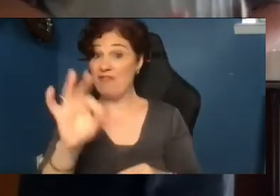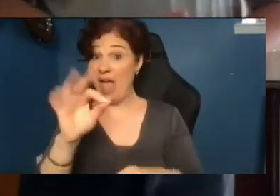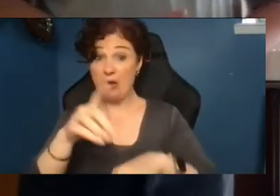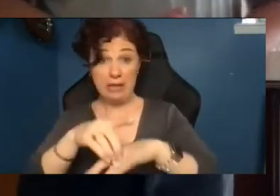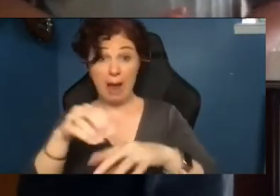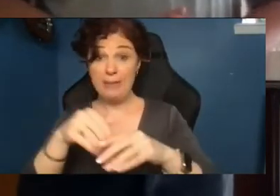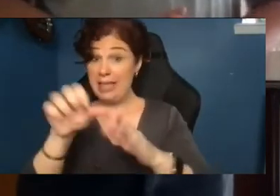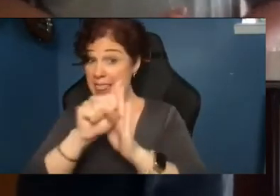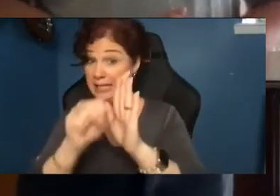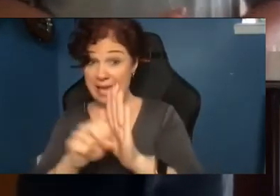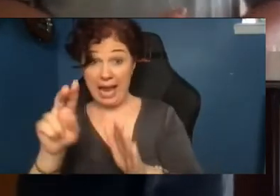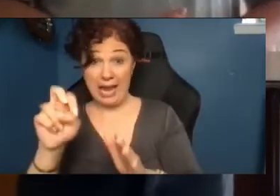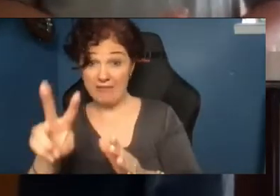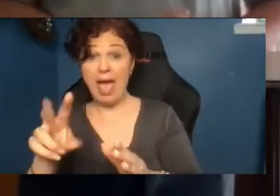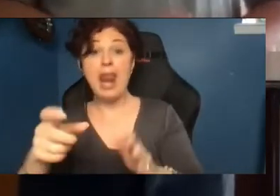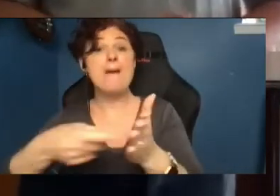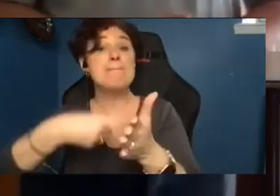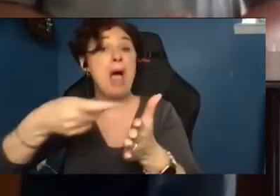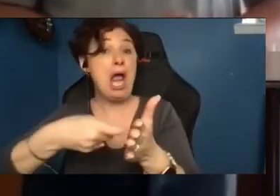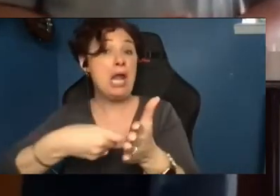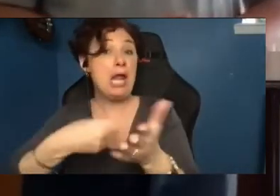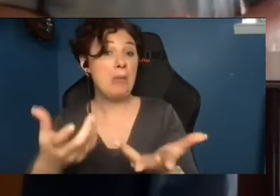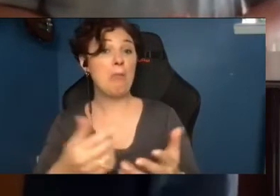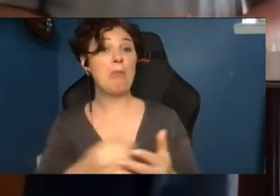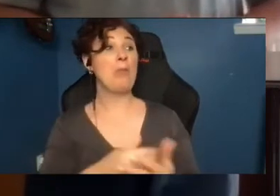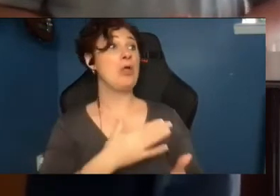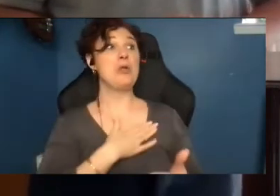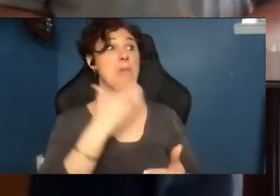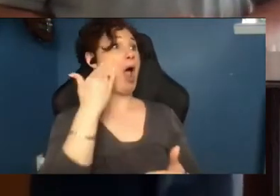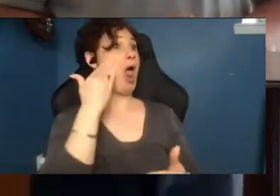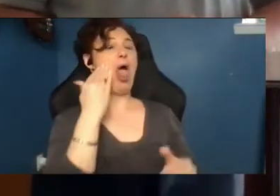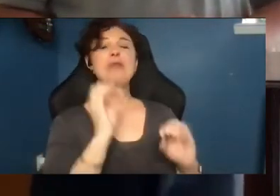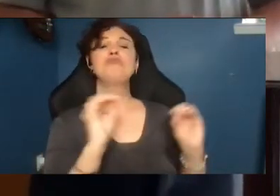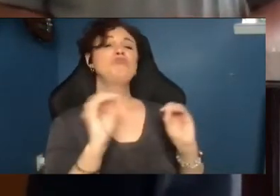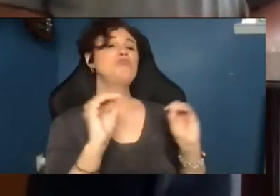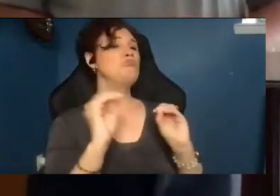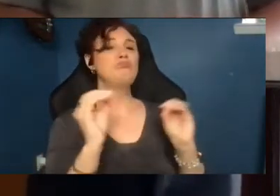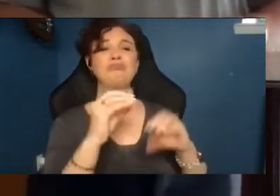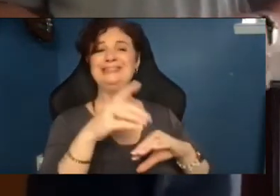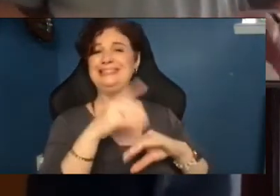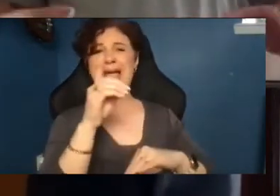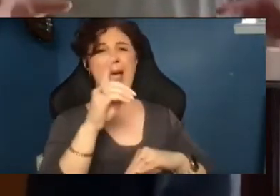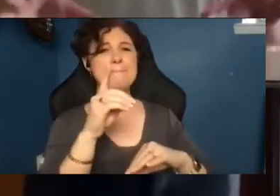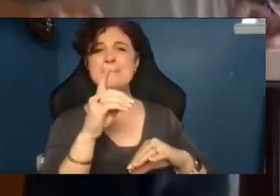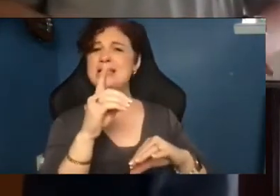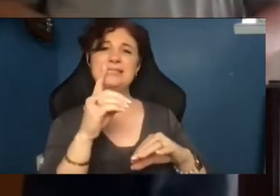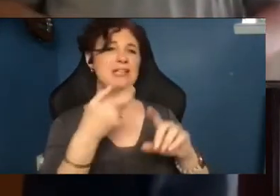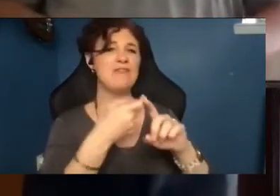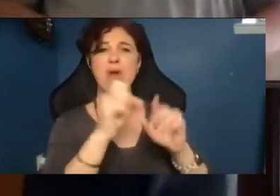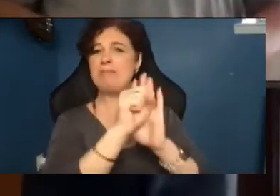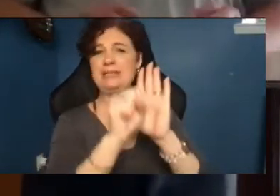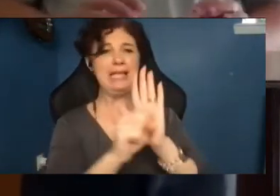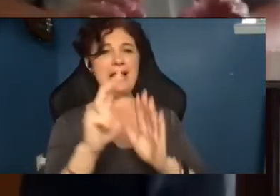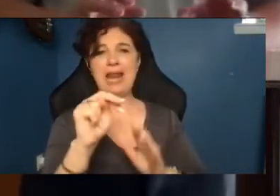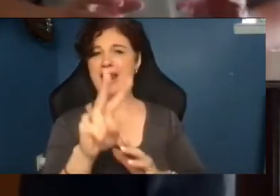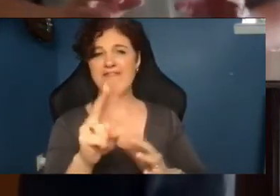in the state of Nevada mining? To my knowledge, there's no source of diamonds from the state of